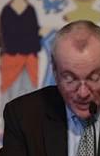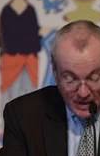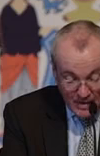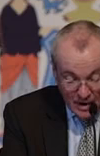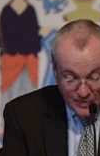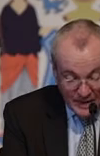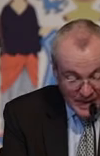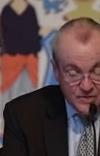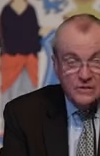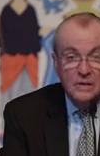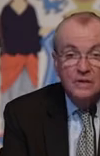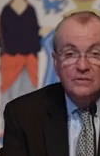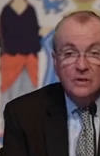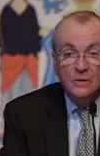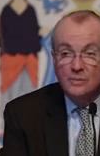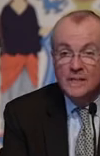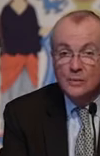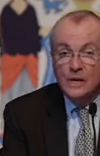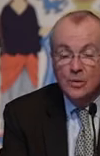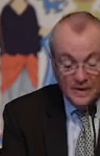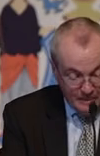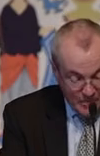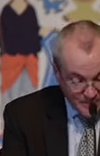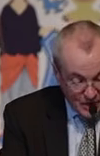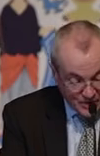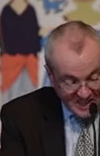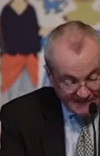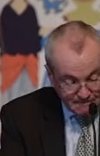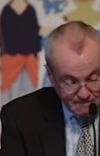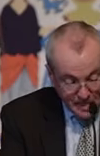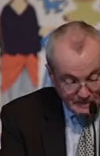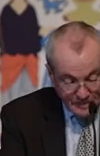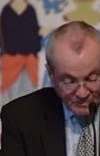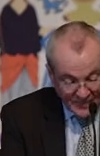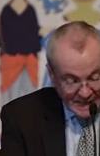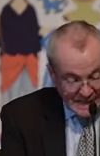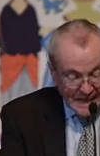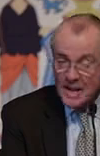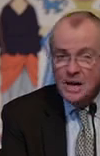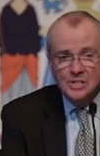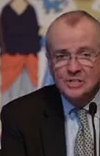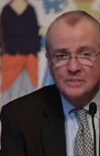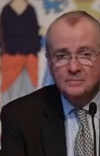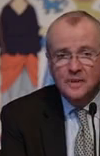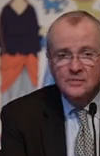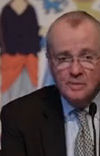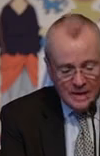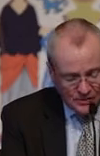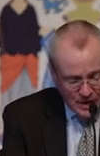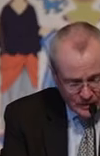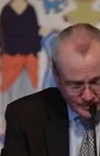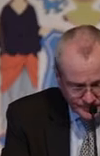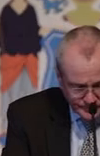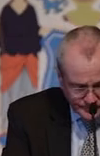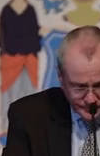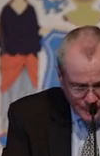we prepare our plans for ultimately reopening our state. As I mentioned a few minutes